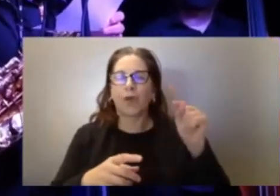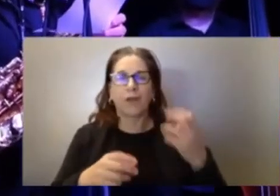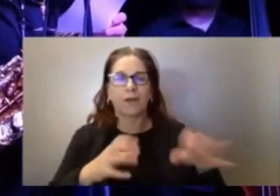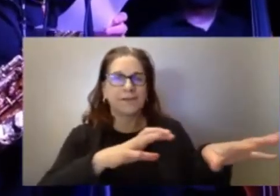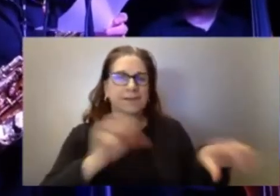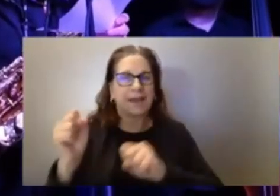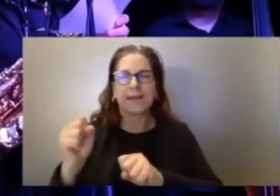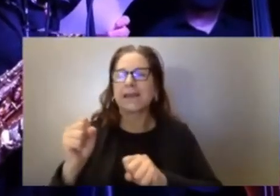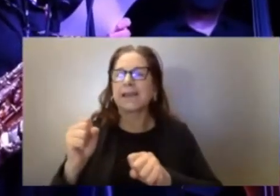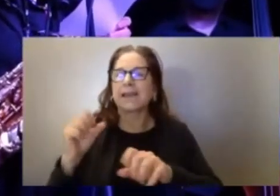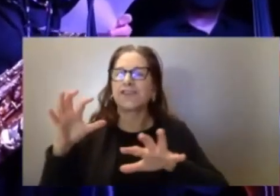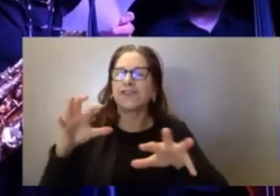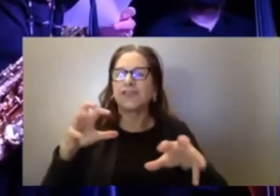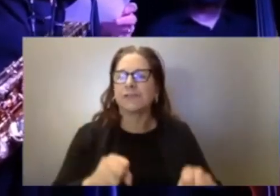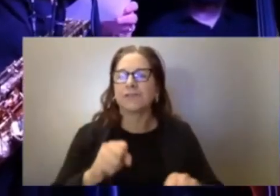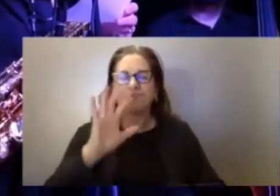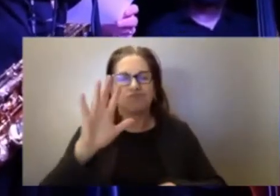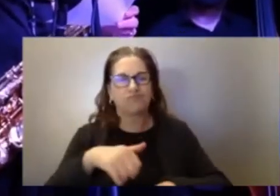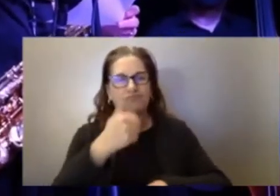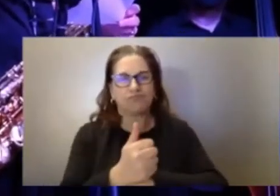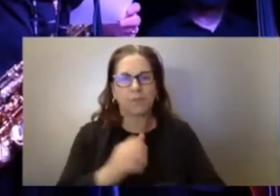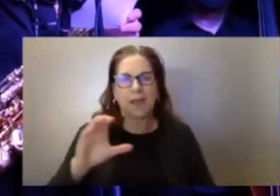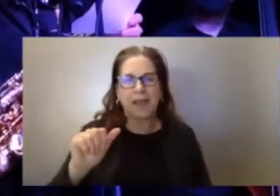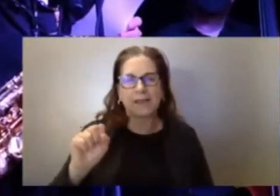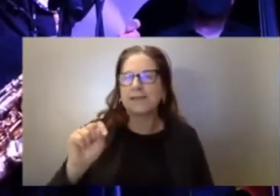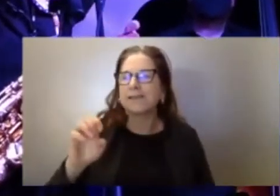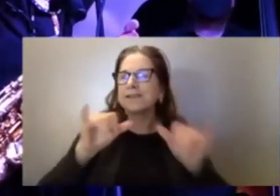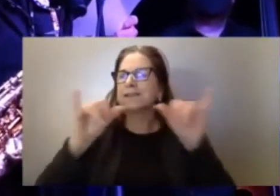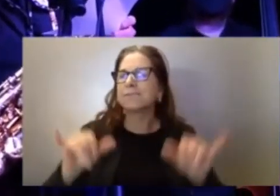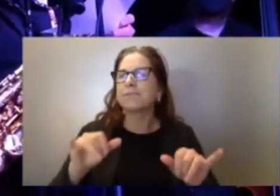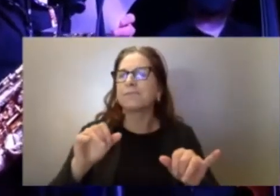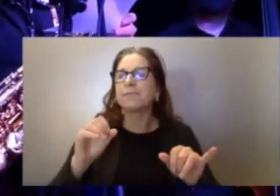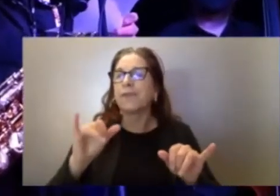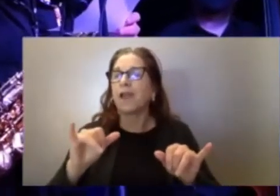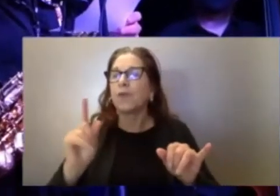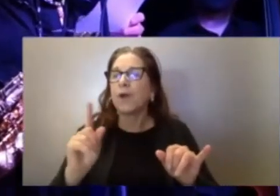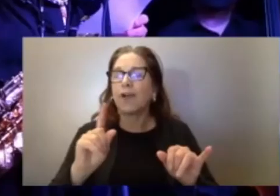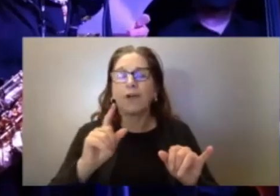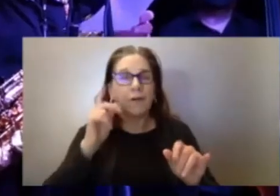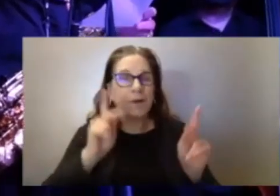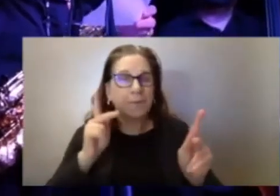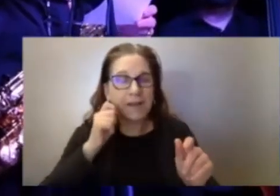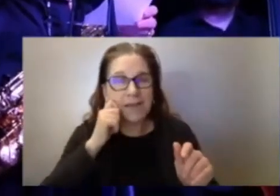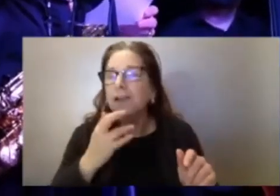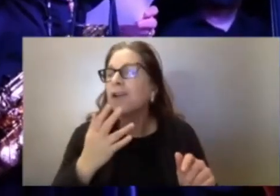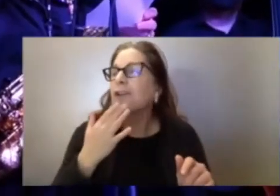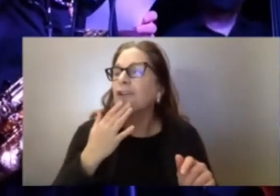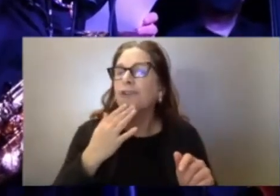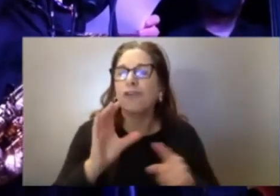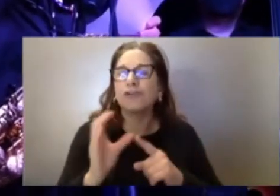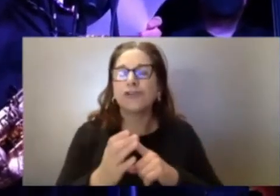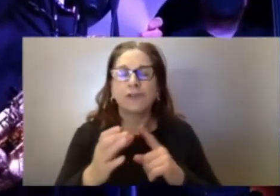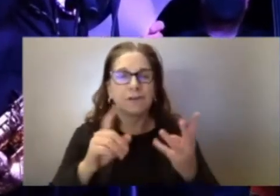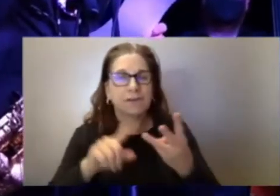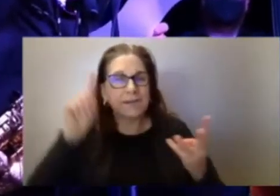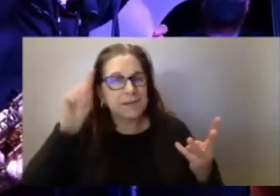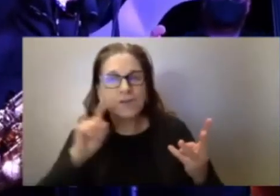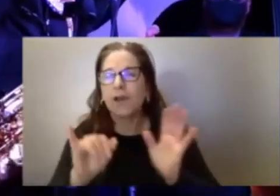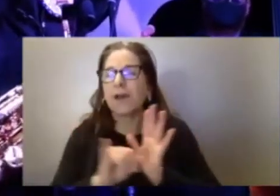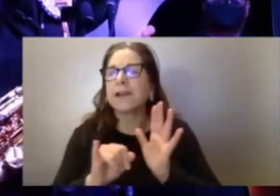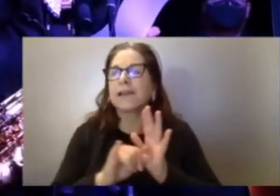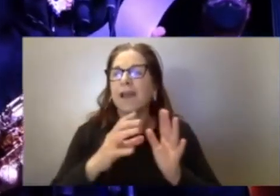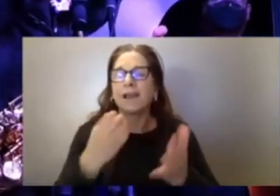Set in place a caste system that places value according to skin color, culture, sexual identity, and economic